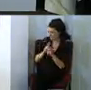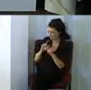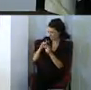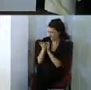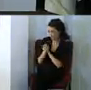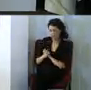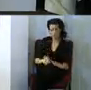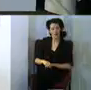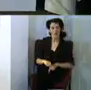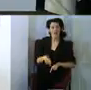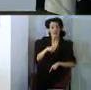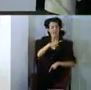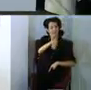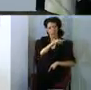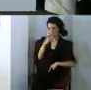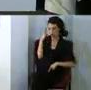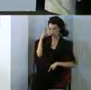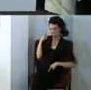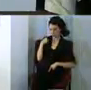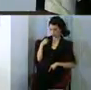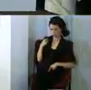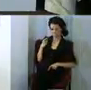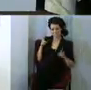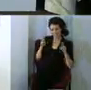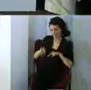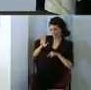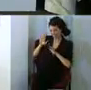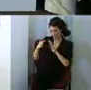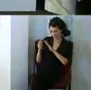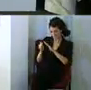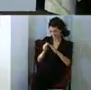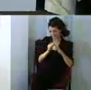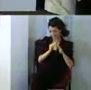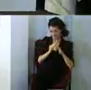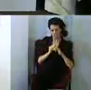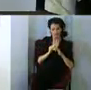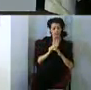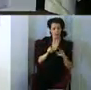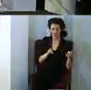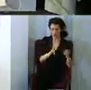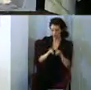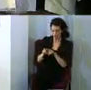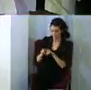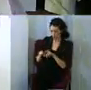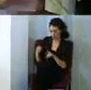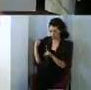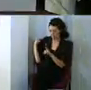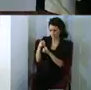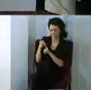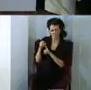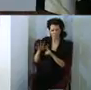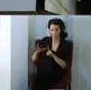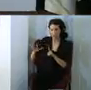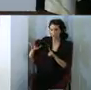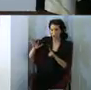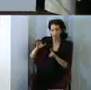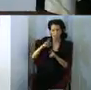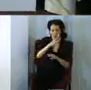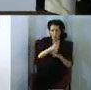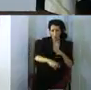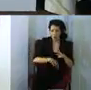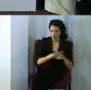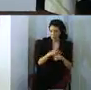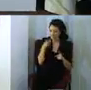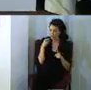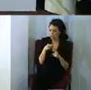They're realizing that what happens in their city, in their town, is also having a great impact around the world, global faith and